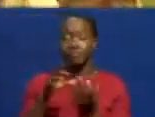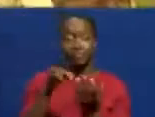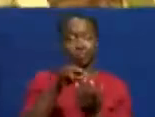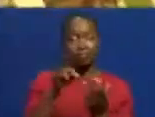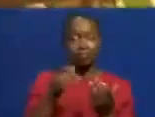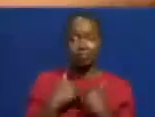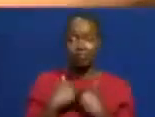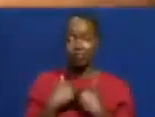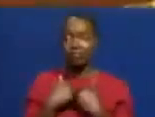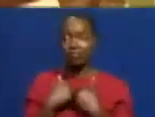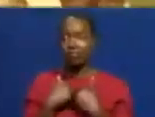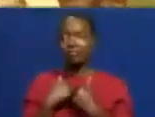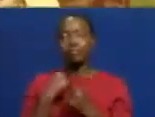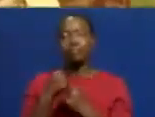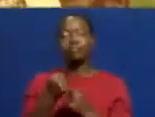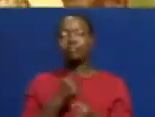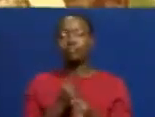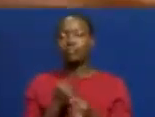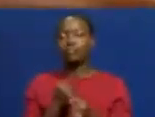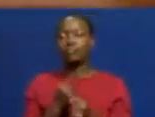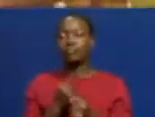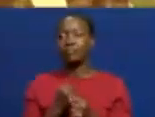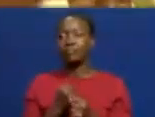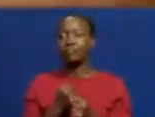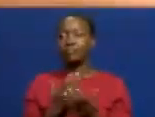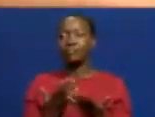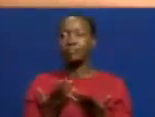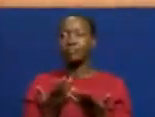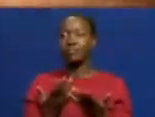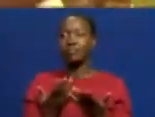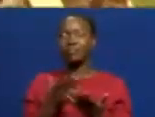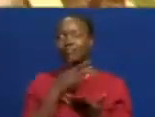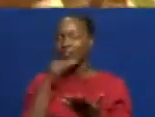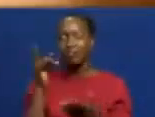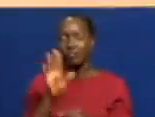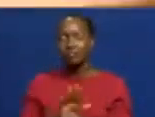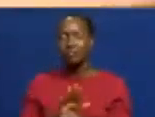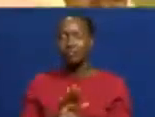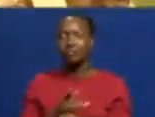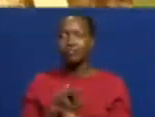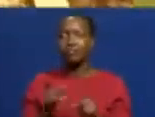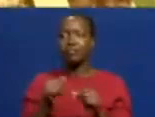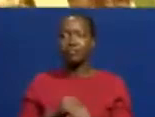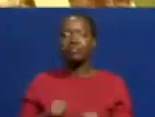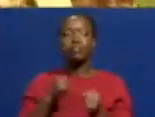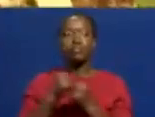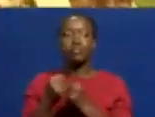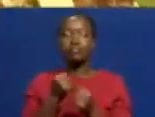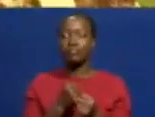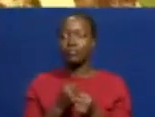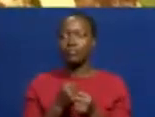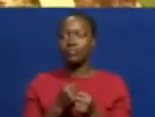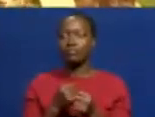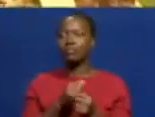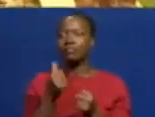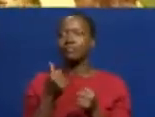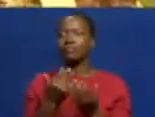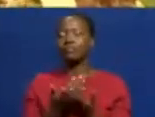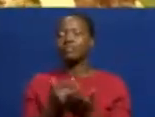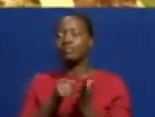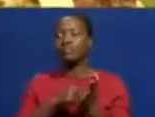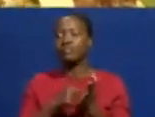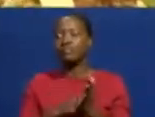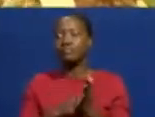for sorghum, millet crops like you're seeing here. It's very dry, but they are able to harvest. We have other crops like